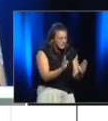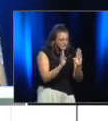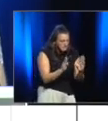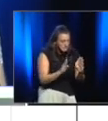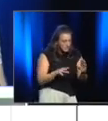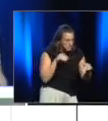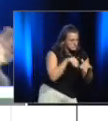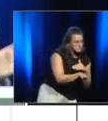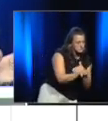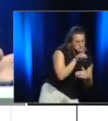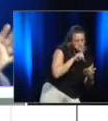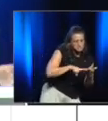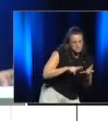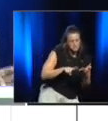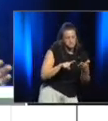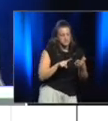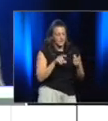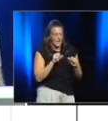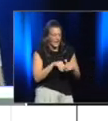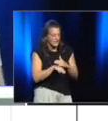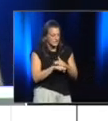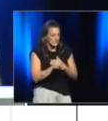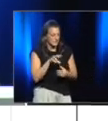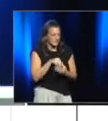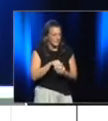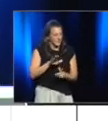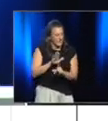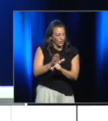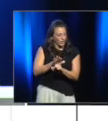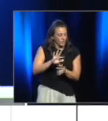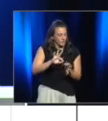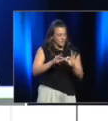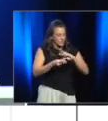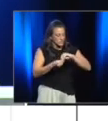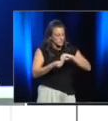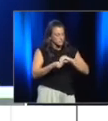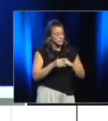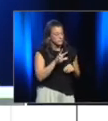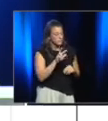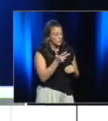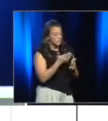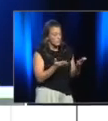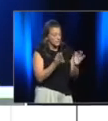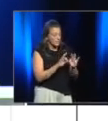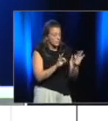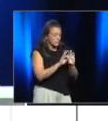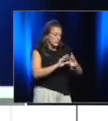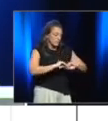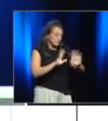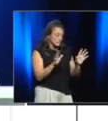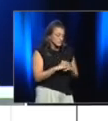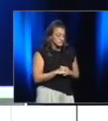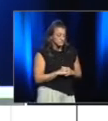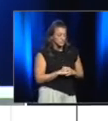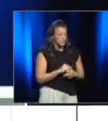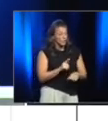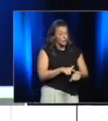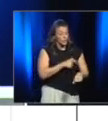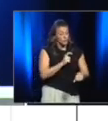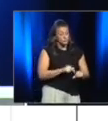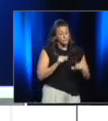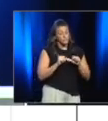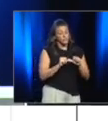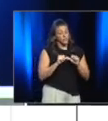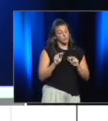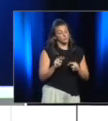happening in the ecosystem. And the third lesson is an obvious one. Long-term monitoring is